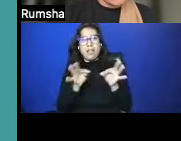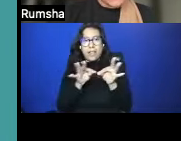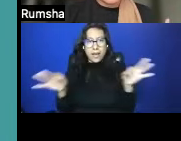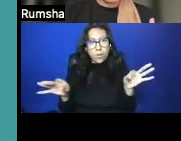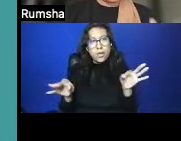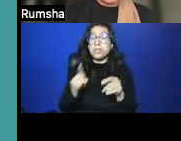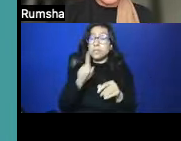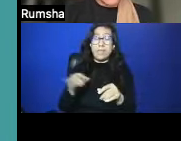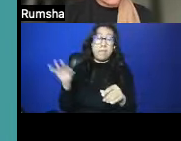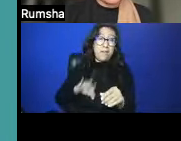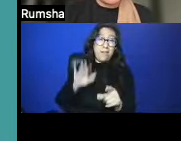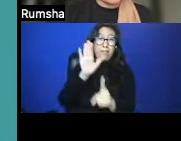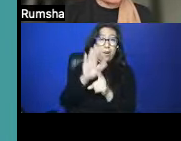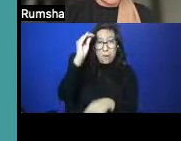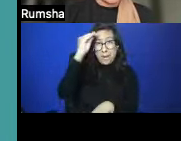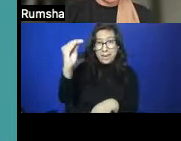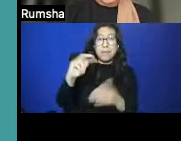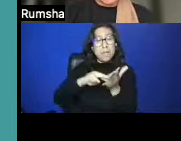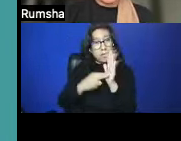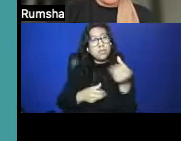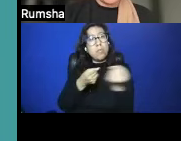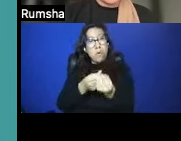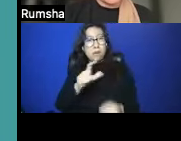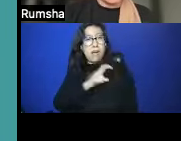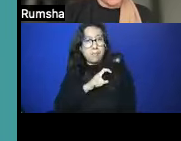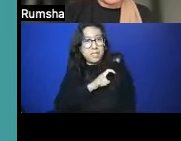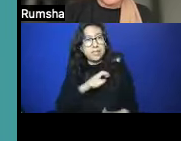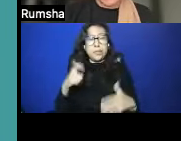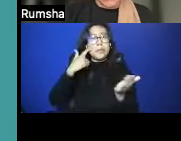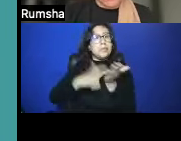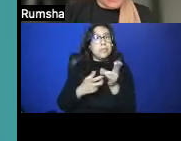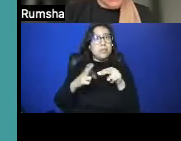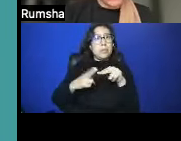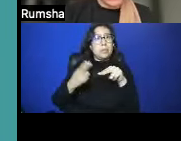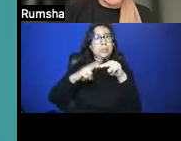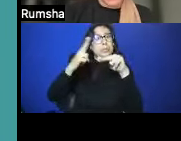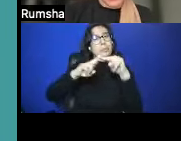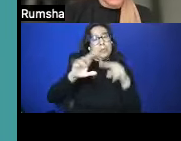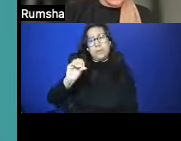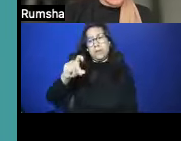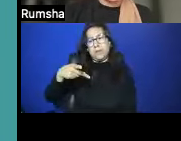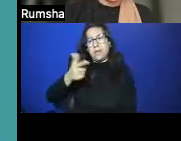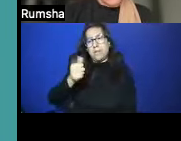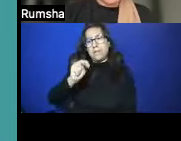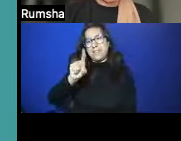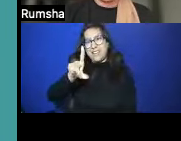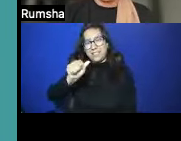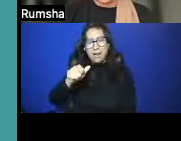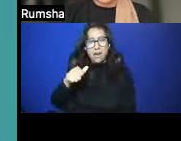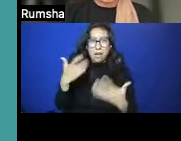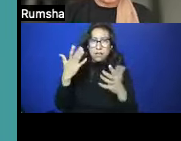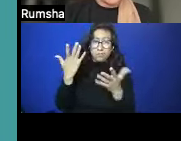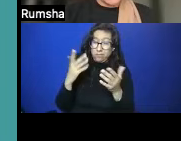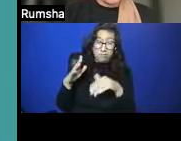This project is important to us because of the mass uptick in Copaganda following the uprisings of 2020 and the call to defund